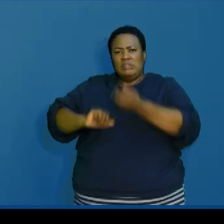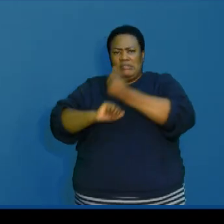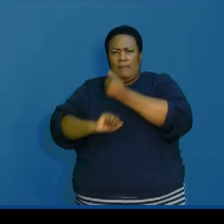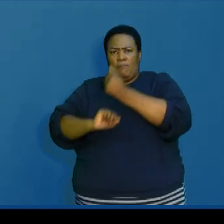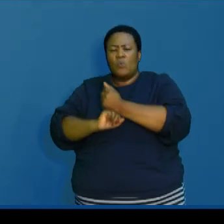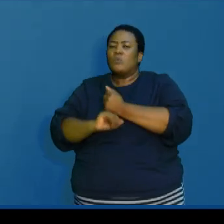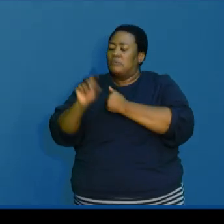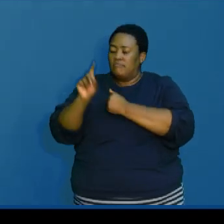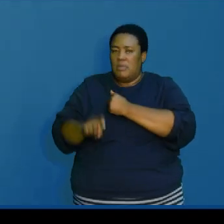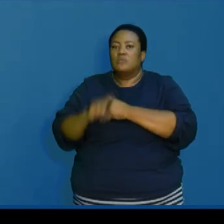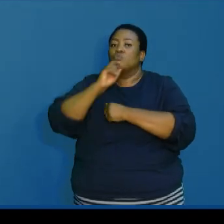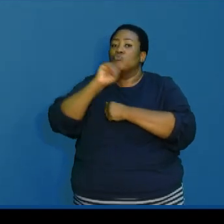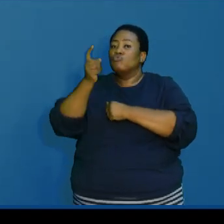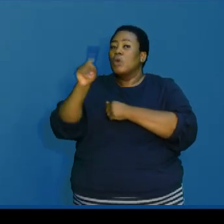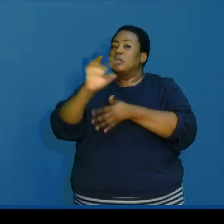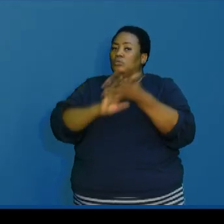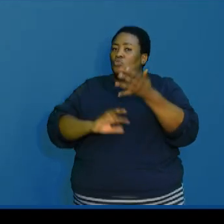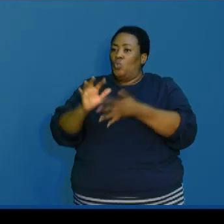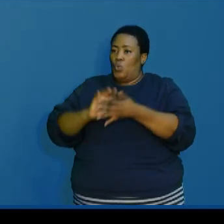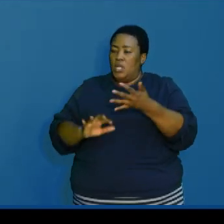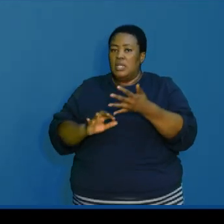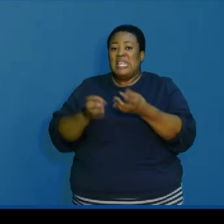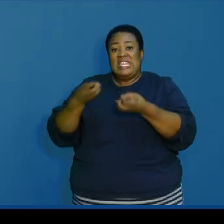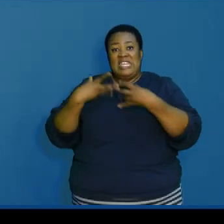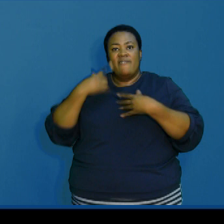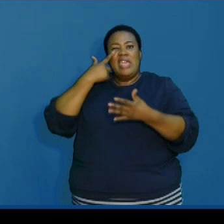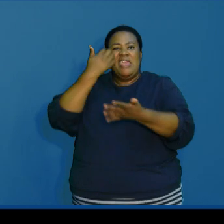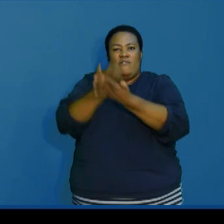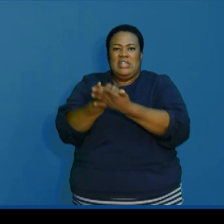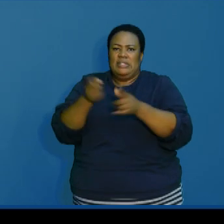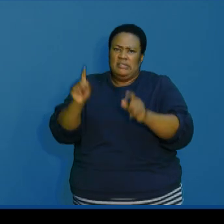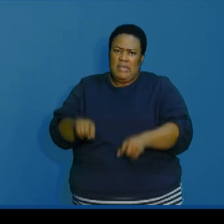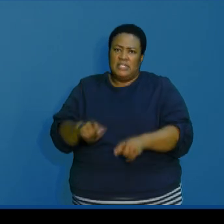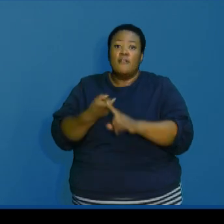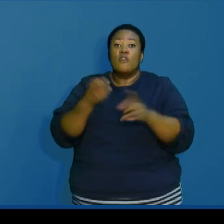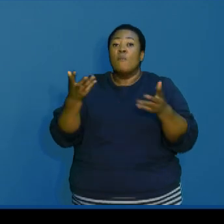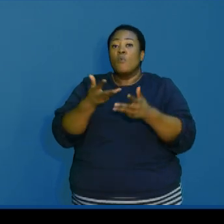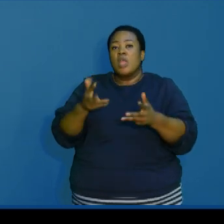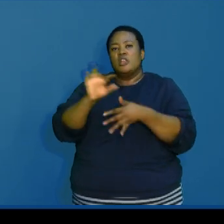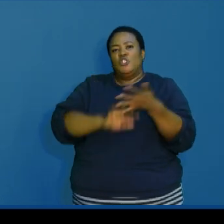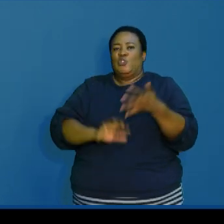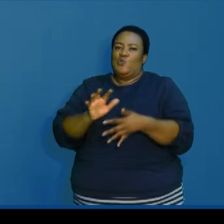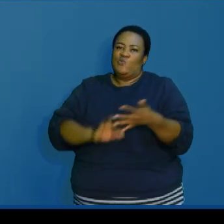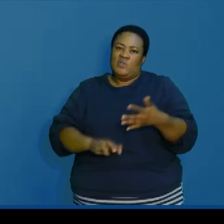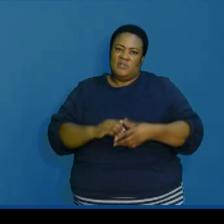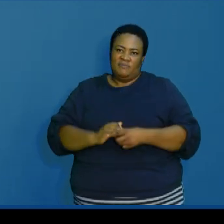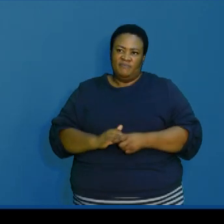statement and support it with evidence. Evidence where? From the text.